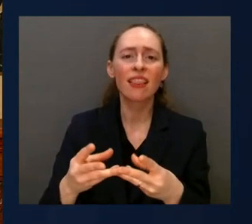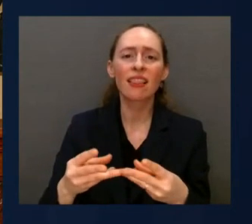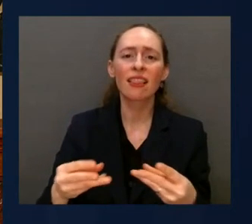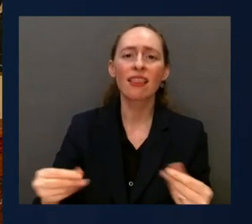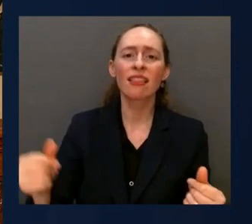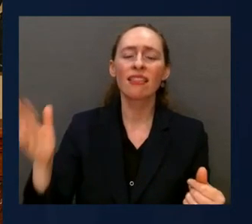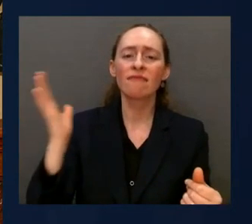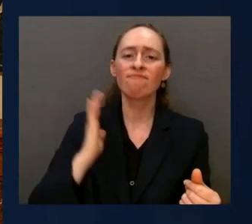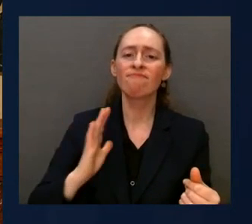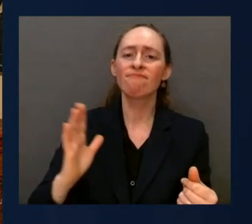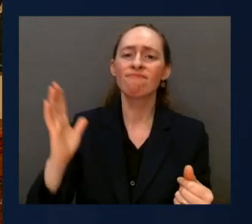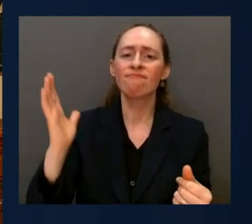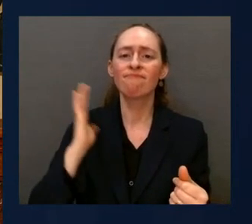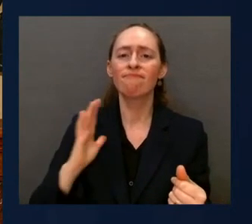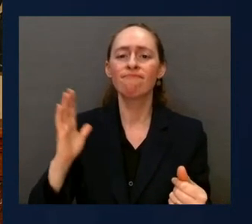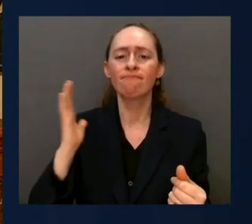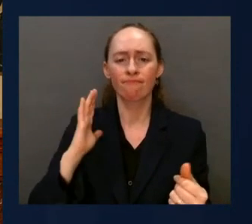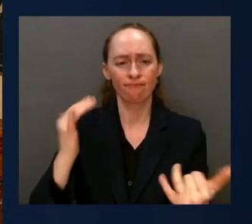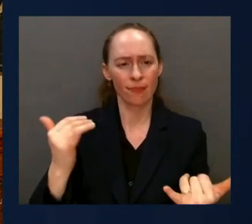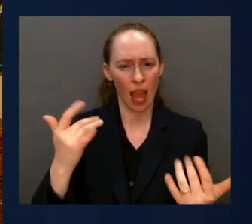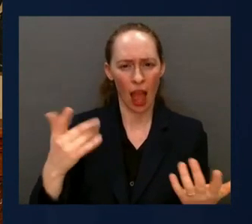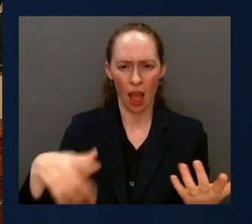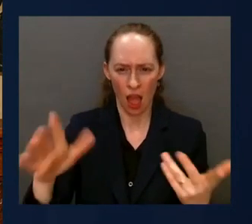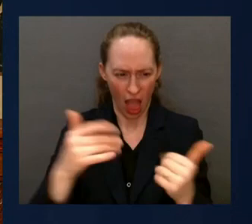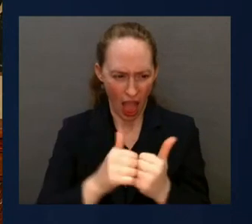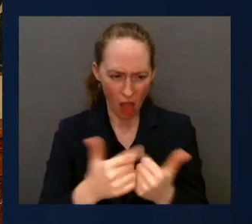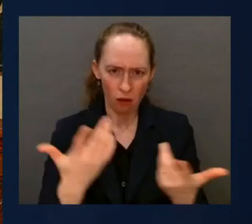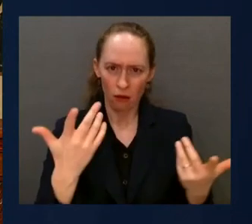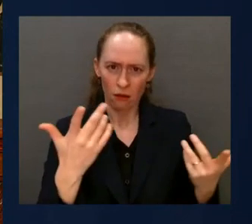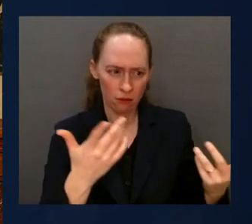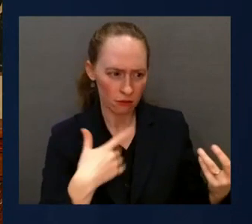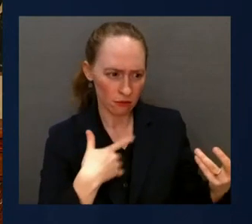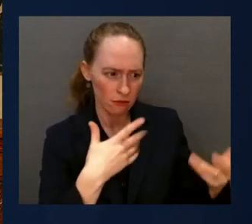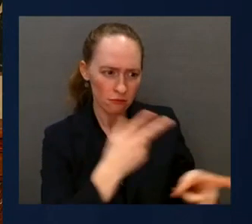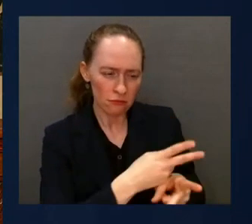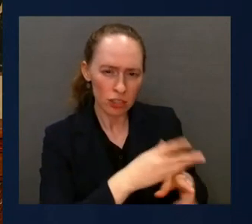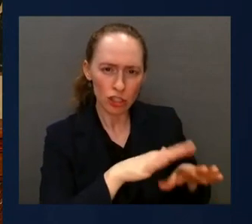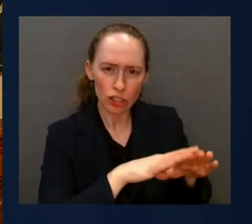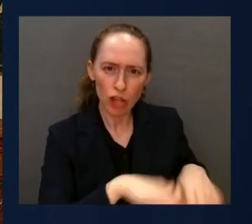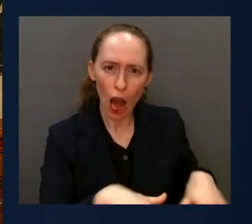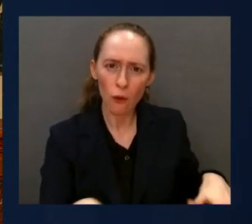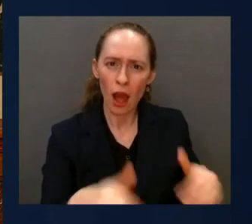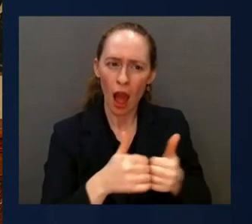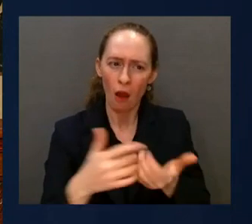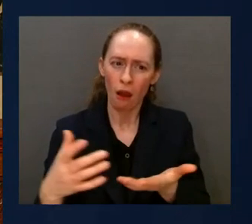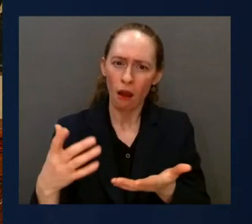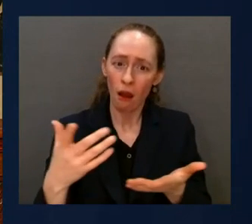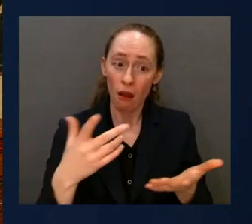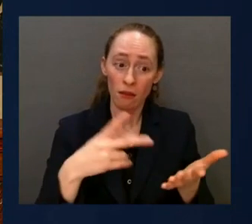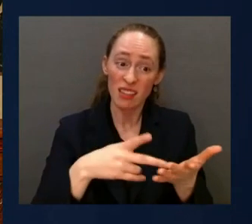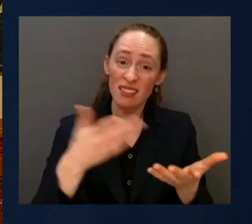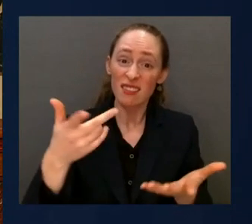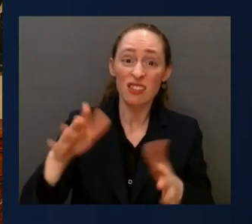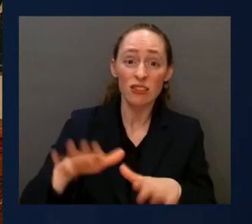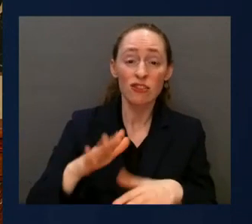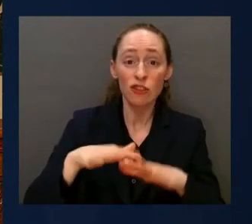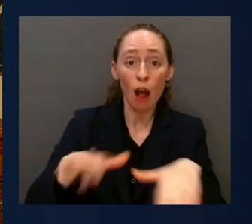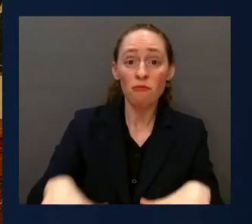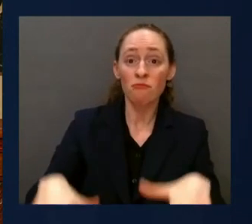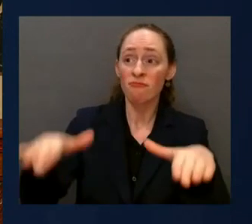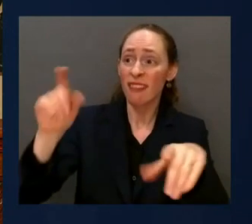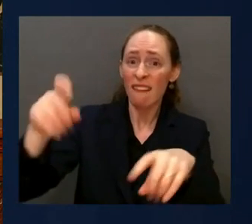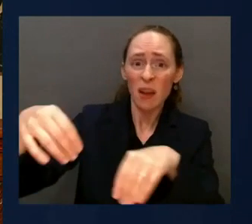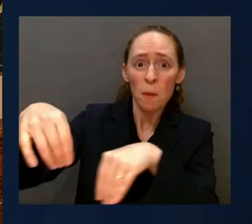ahead without having to move away. Well, that's why I get that. That's why we're building